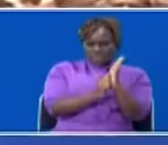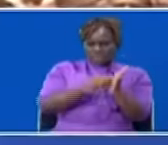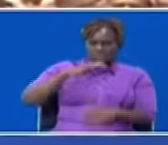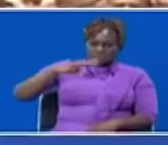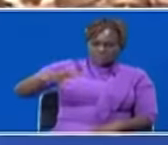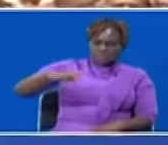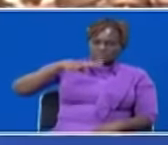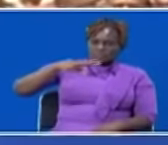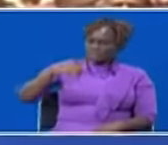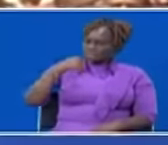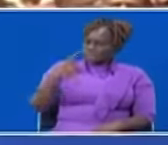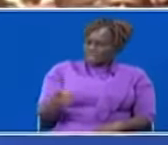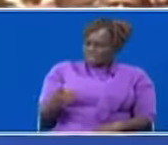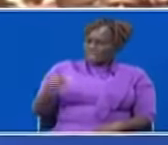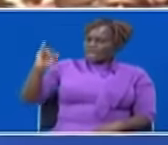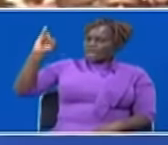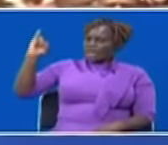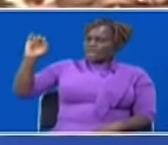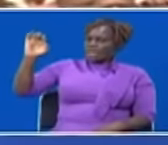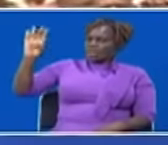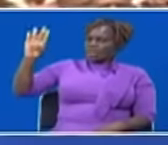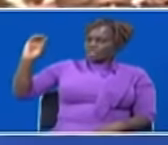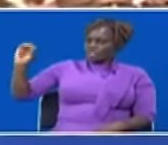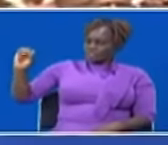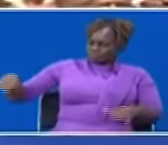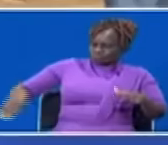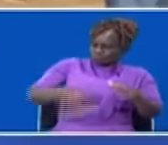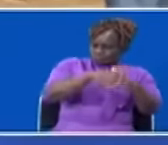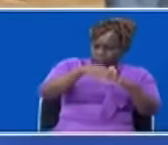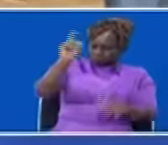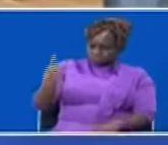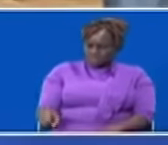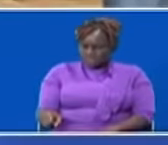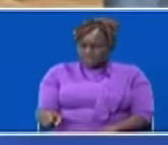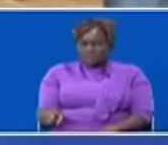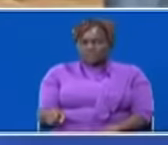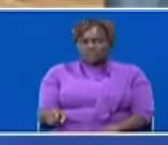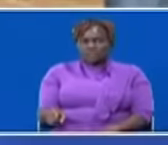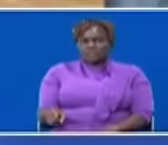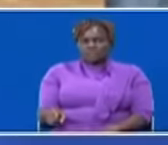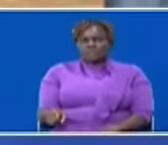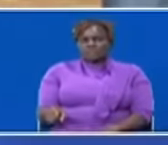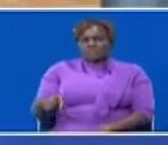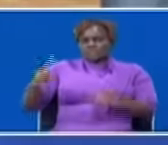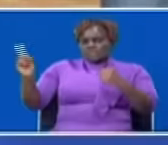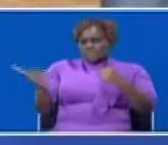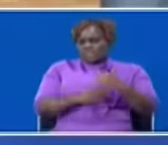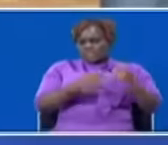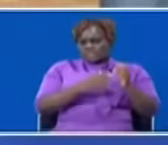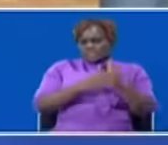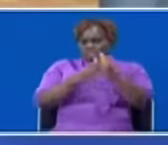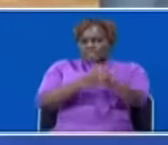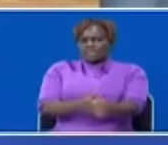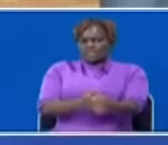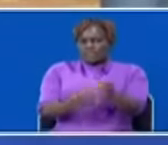after speaker maintaining that the electoral body has no choice but to disband. Of course, the arrest of the six court leaders has